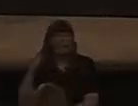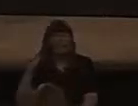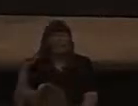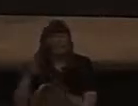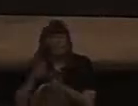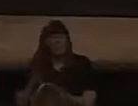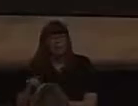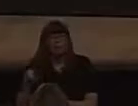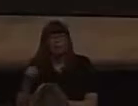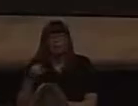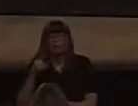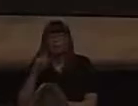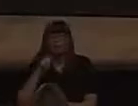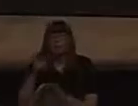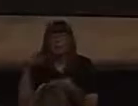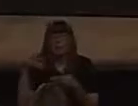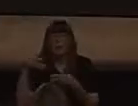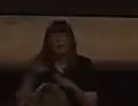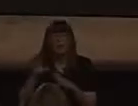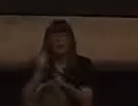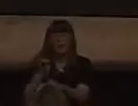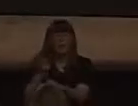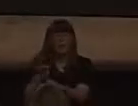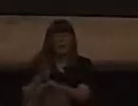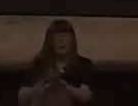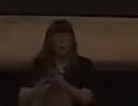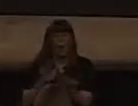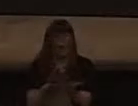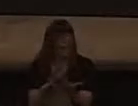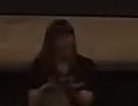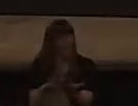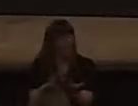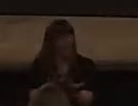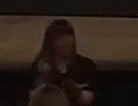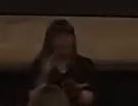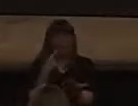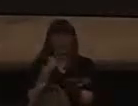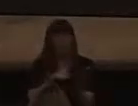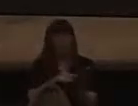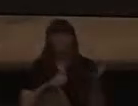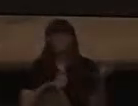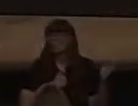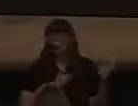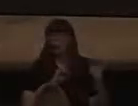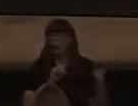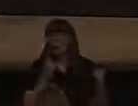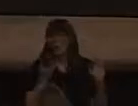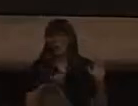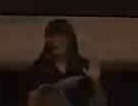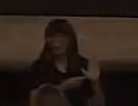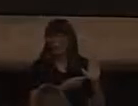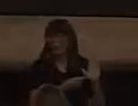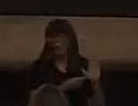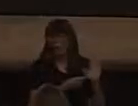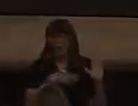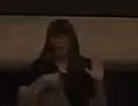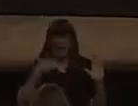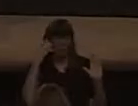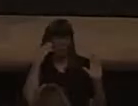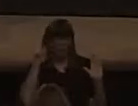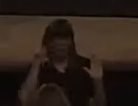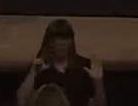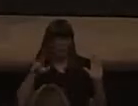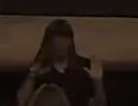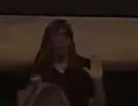interpreter to let you videotape on an iPad something that says, "We're very sorry, there's no one who knows ASL